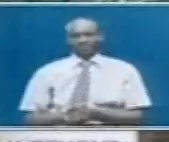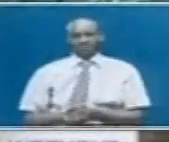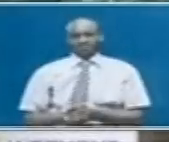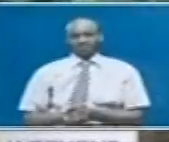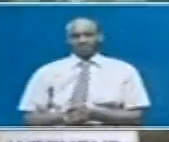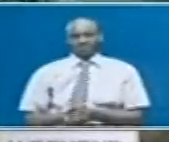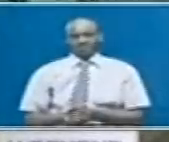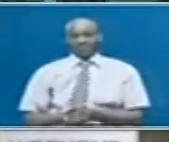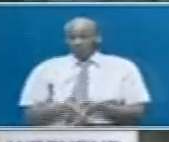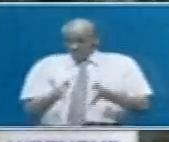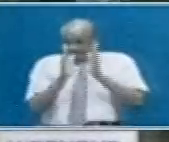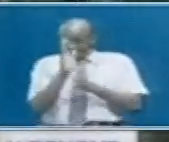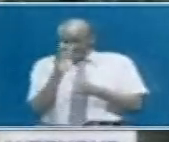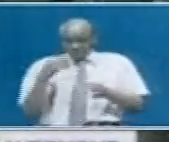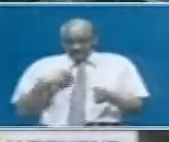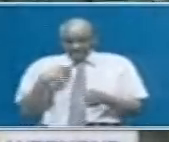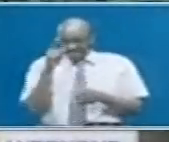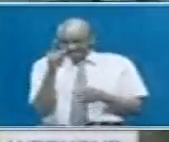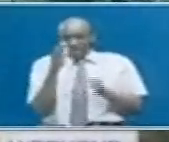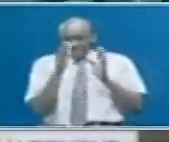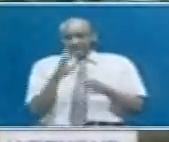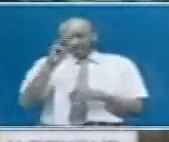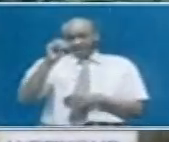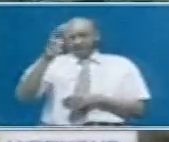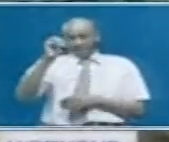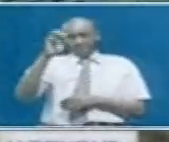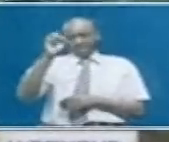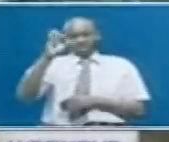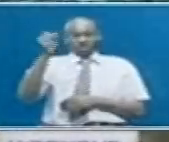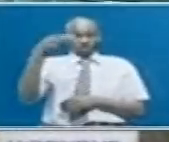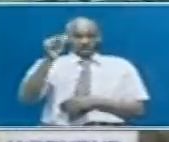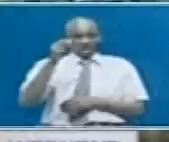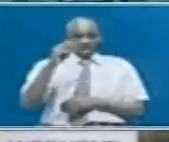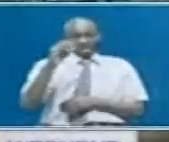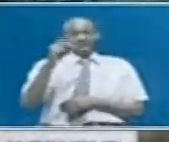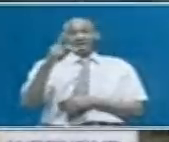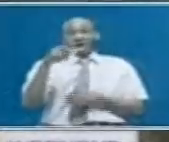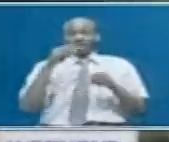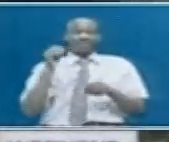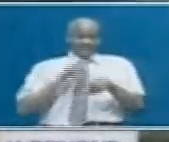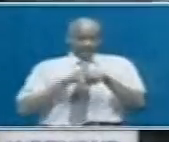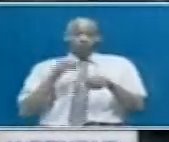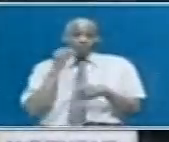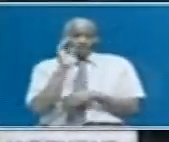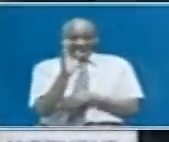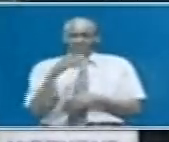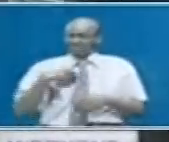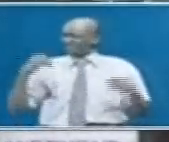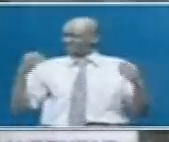The pathway to 22-year-old Meshack Monyangis's home is one full of uncertainty and tension.